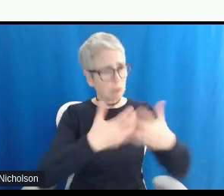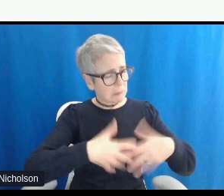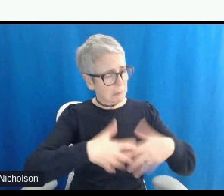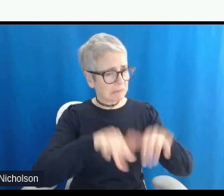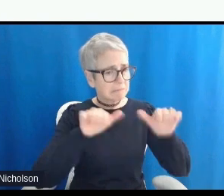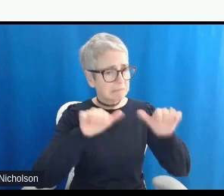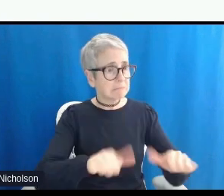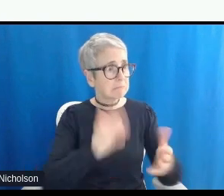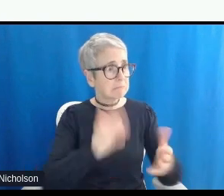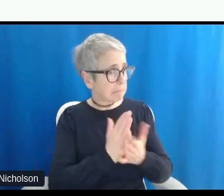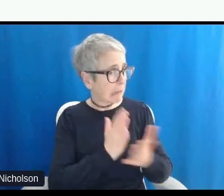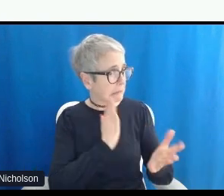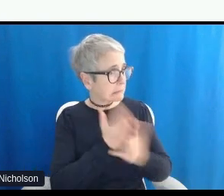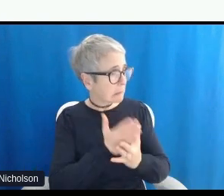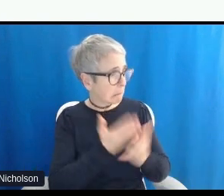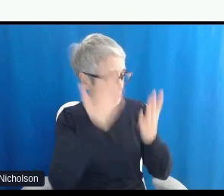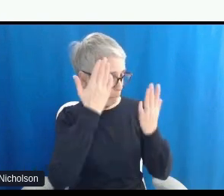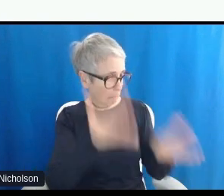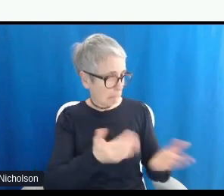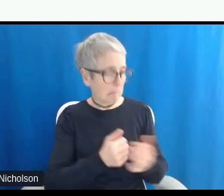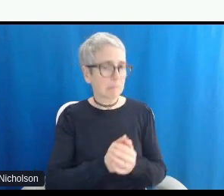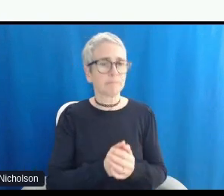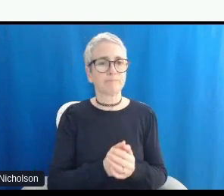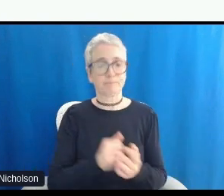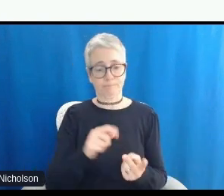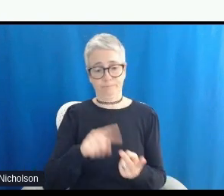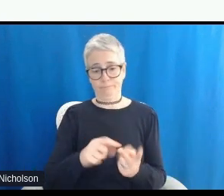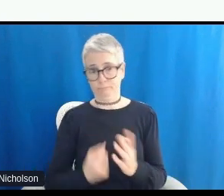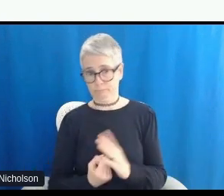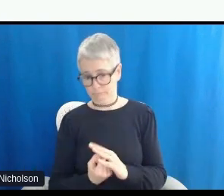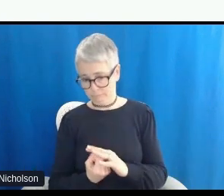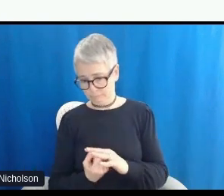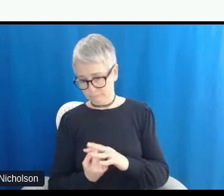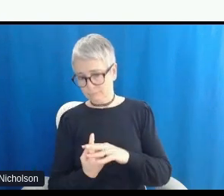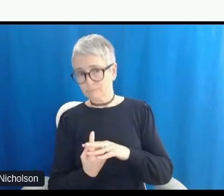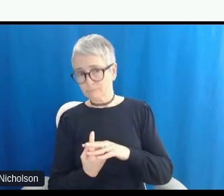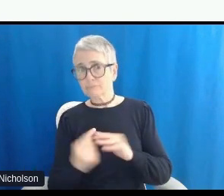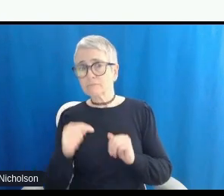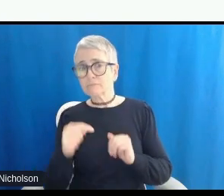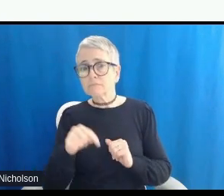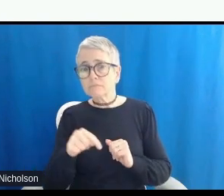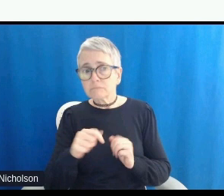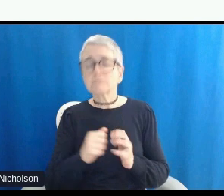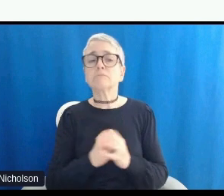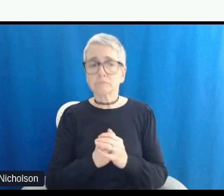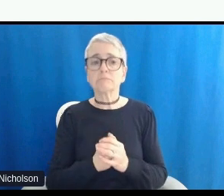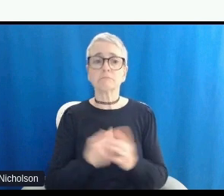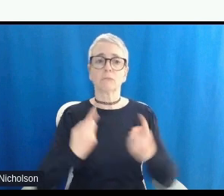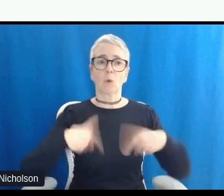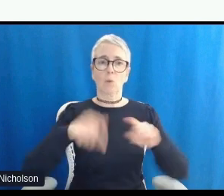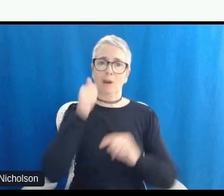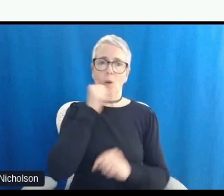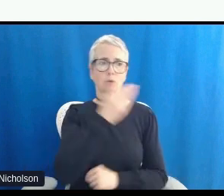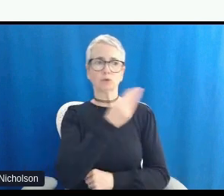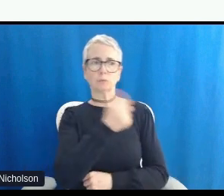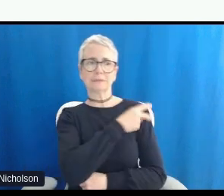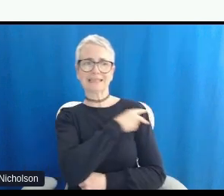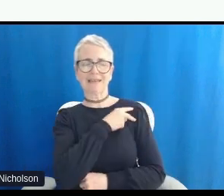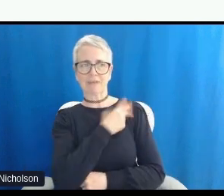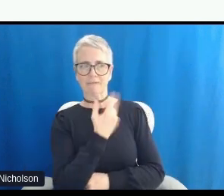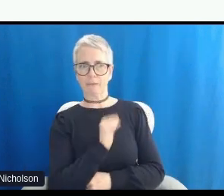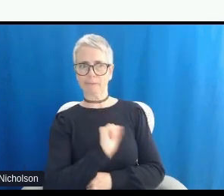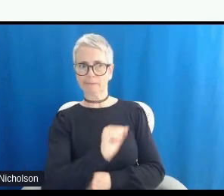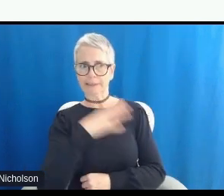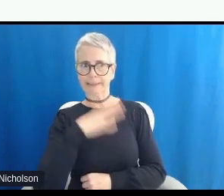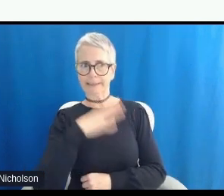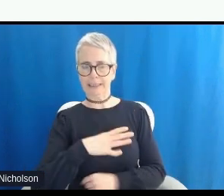are. Then at seedling stage, the statement reads, we know that employees may have specific needs or encounter barriers